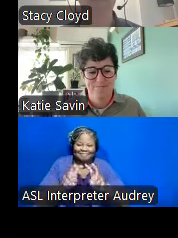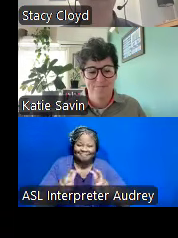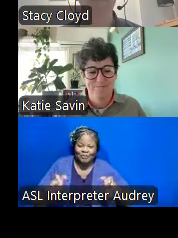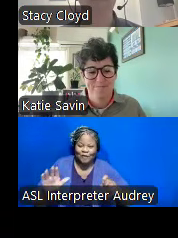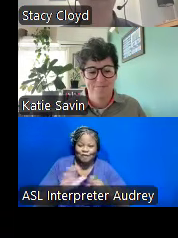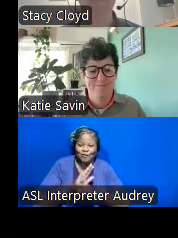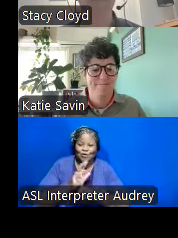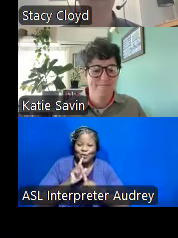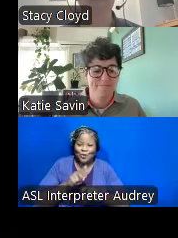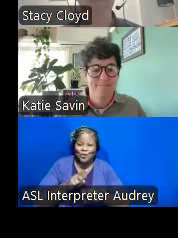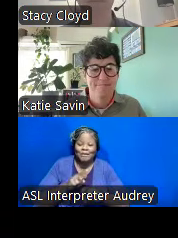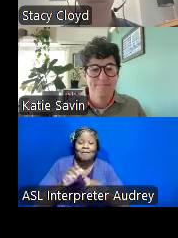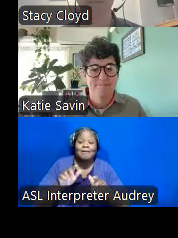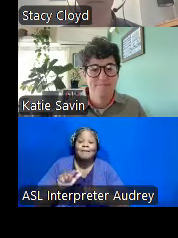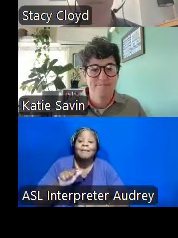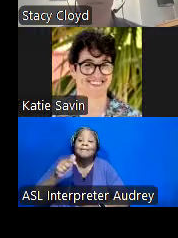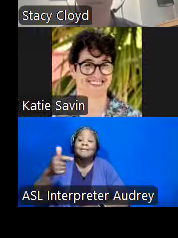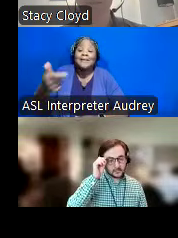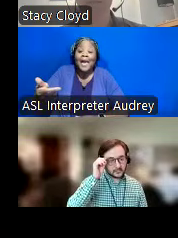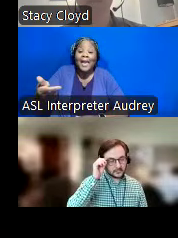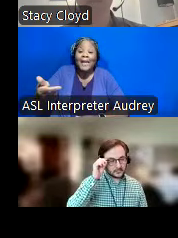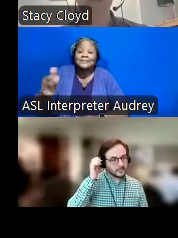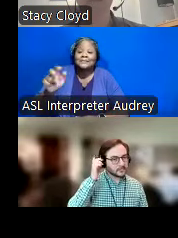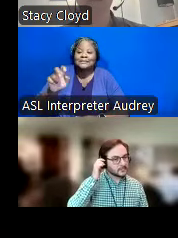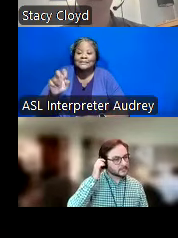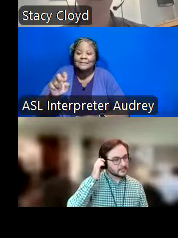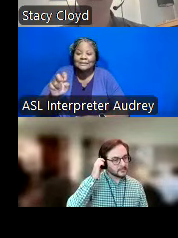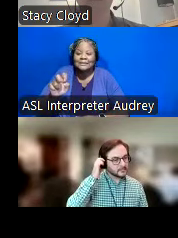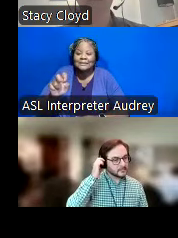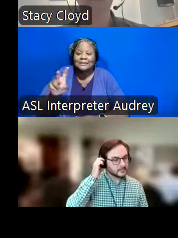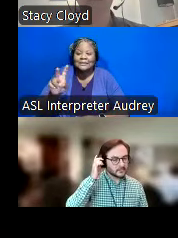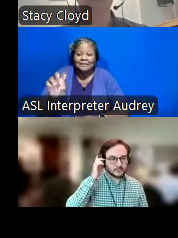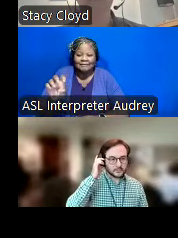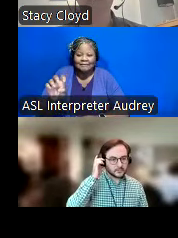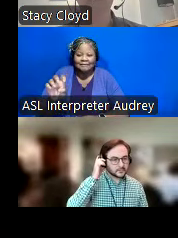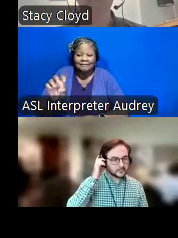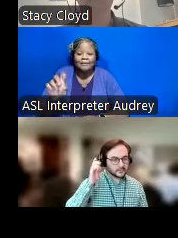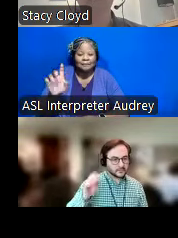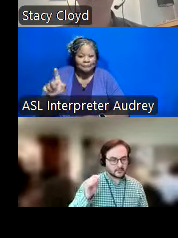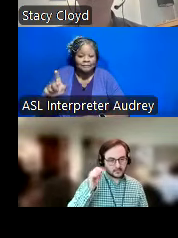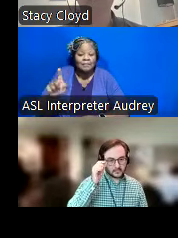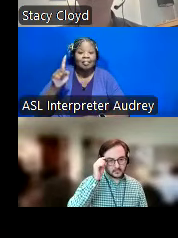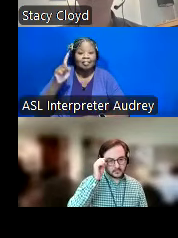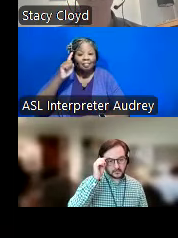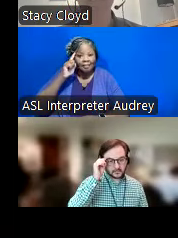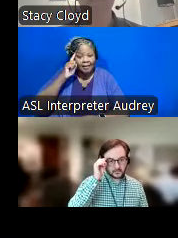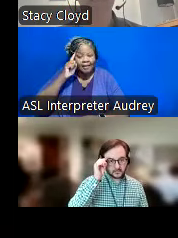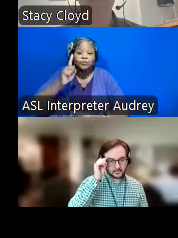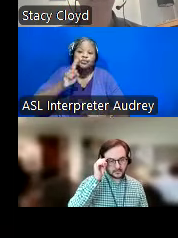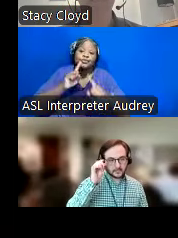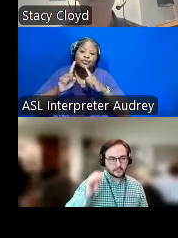report. Next, we're going to turn to Eve, and I think As we get into kind of more of